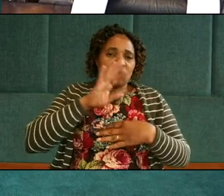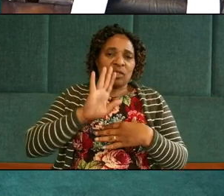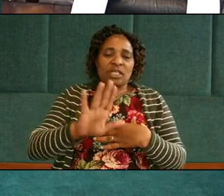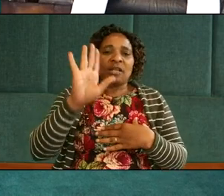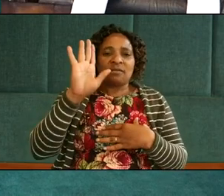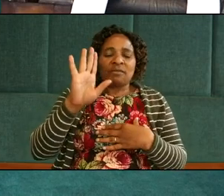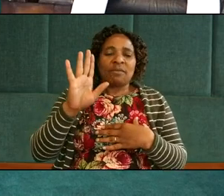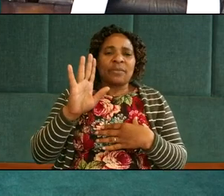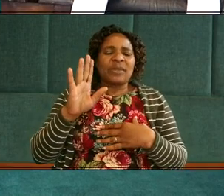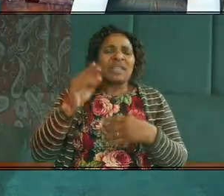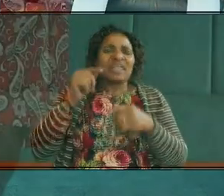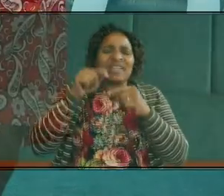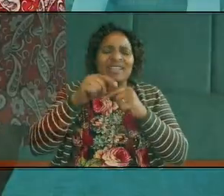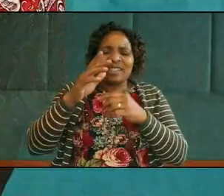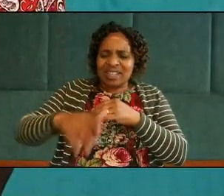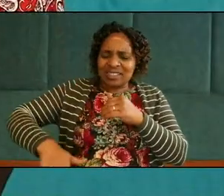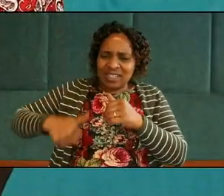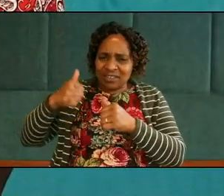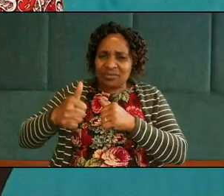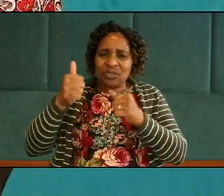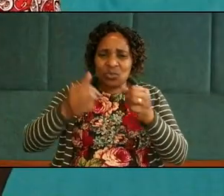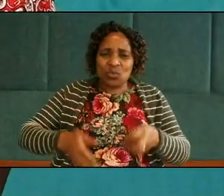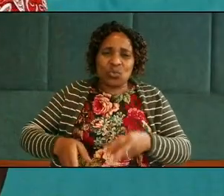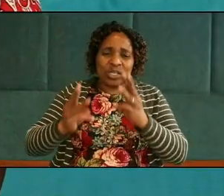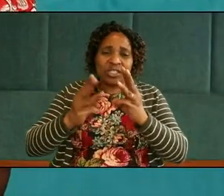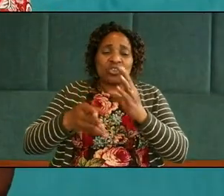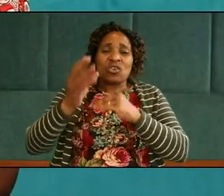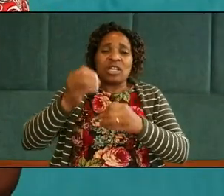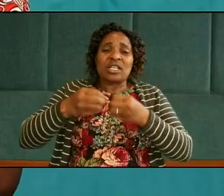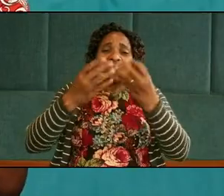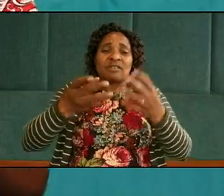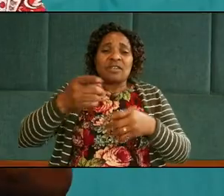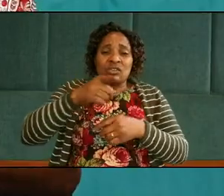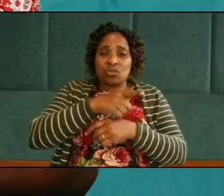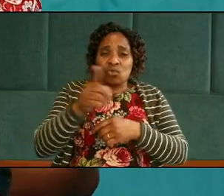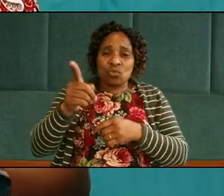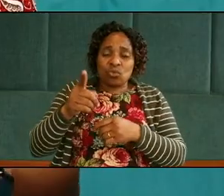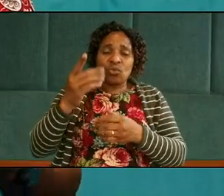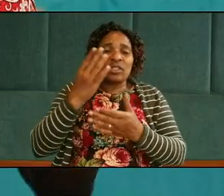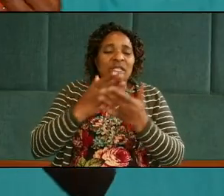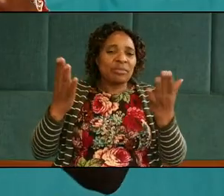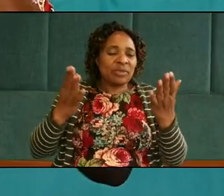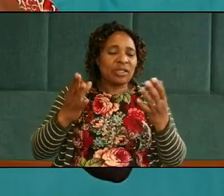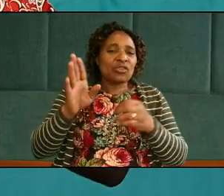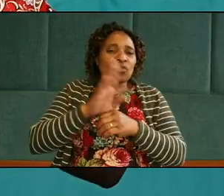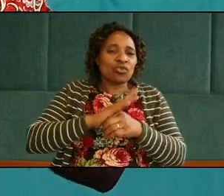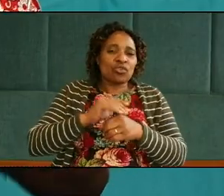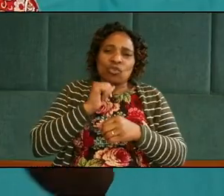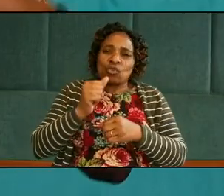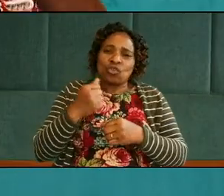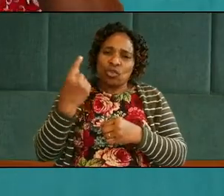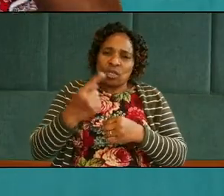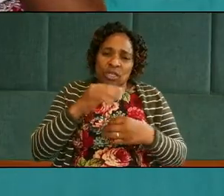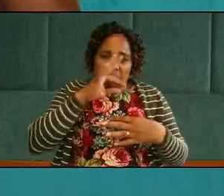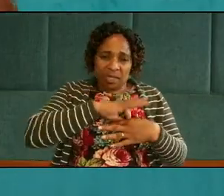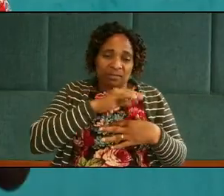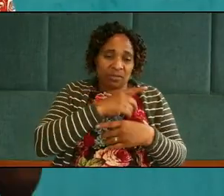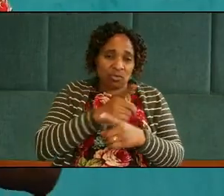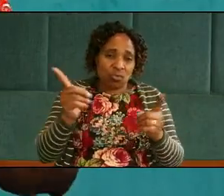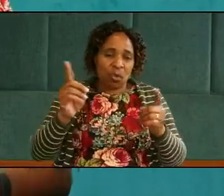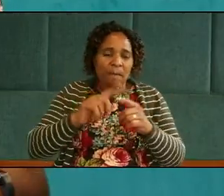know? Are they selfish means that he has just given you? Or are they indeed something that you can use not only to benefit you, but to